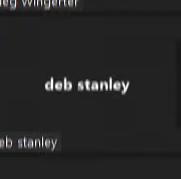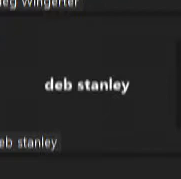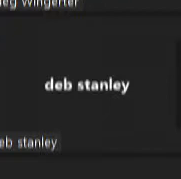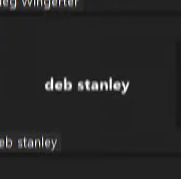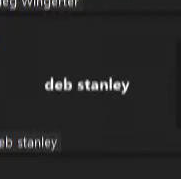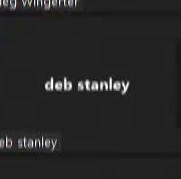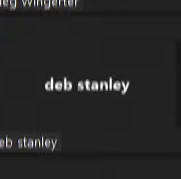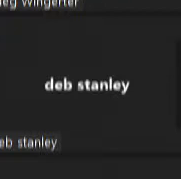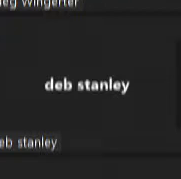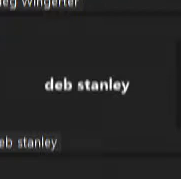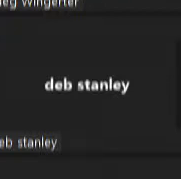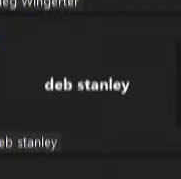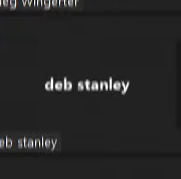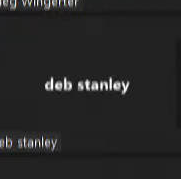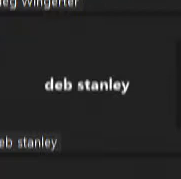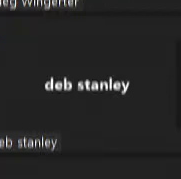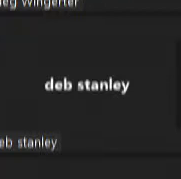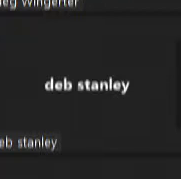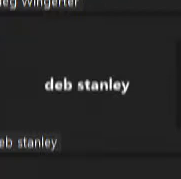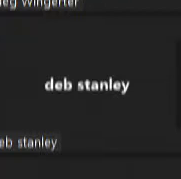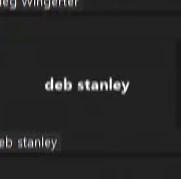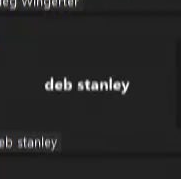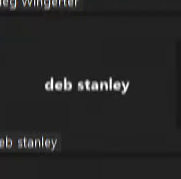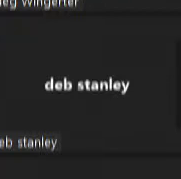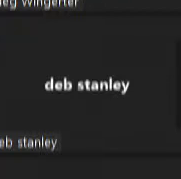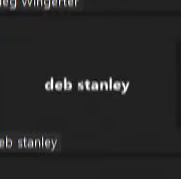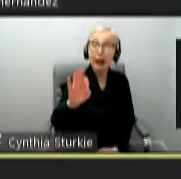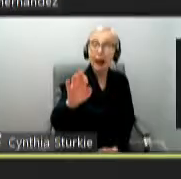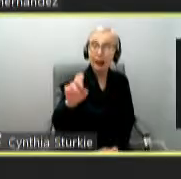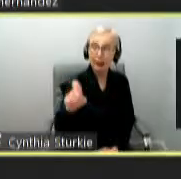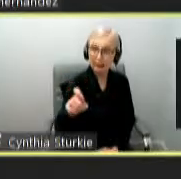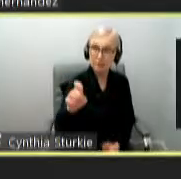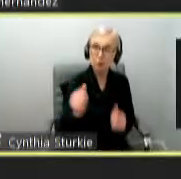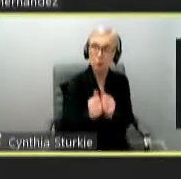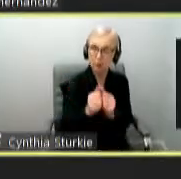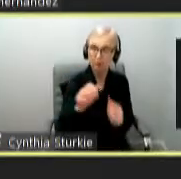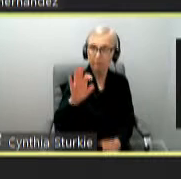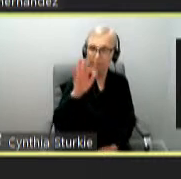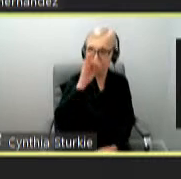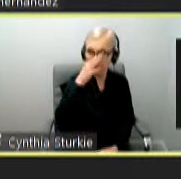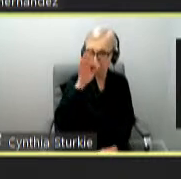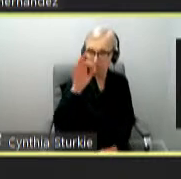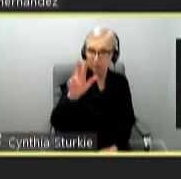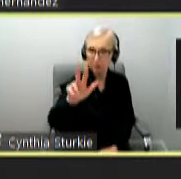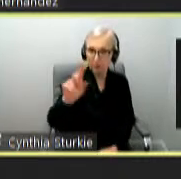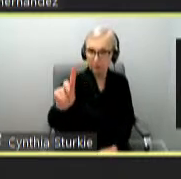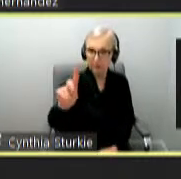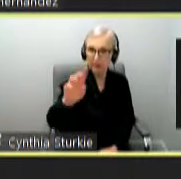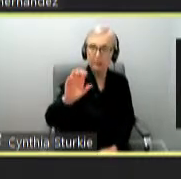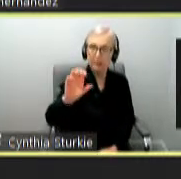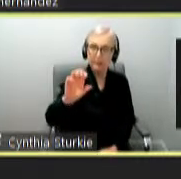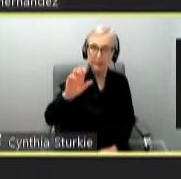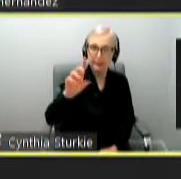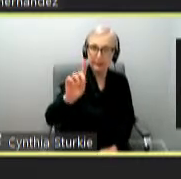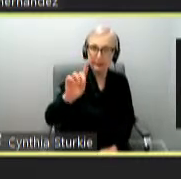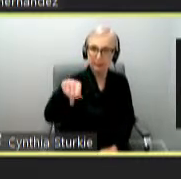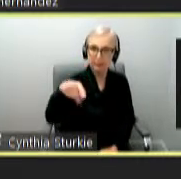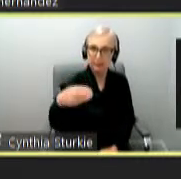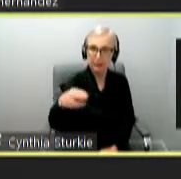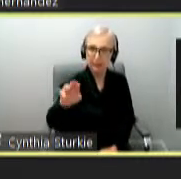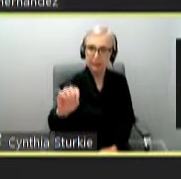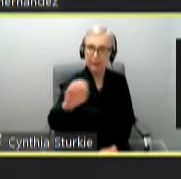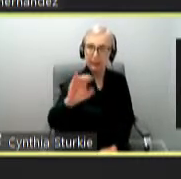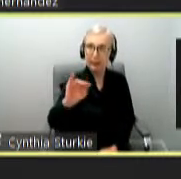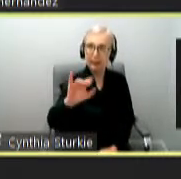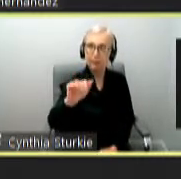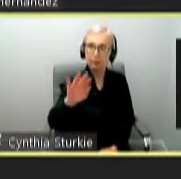Digital. Hey guys, Alex Rose here with Fox 31. Yesterday, CDPHE put out a press release saying immunity to Omicron is